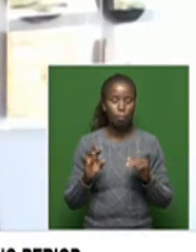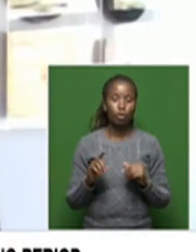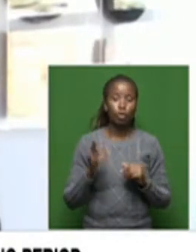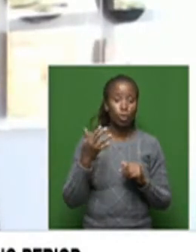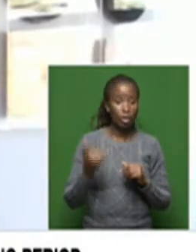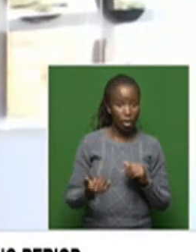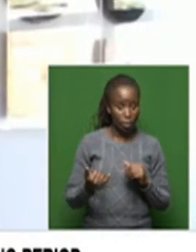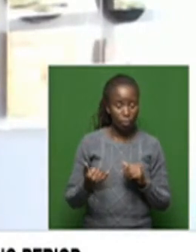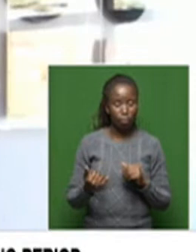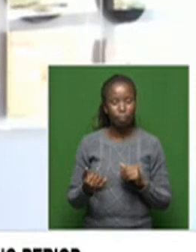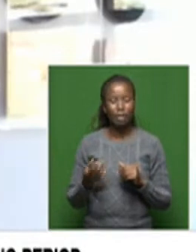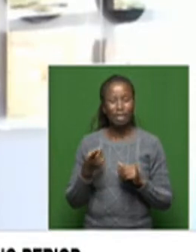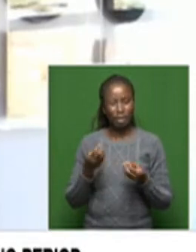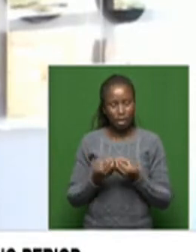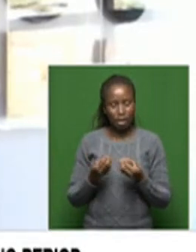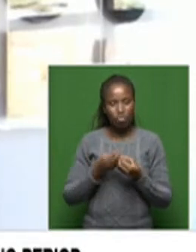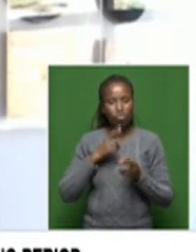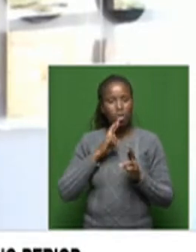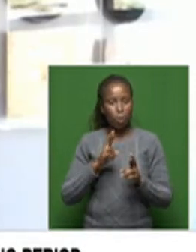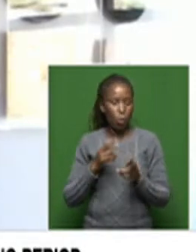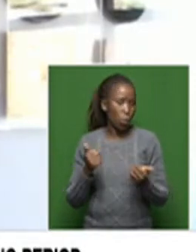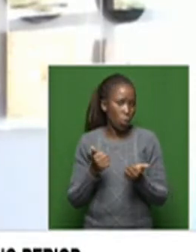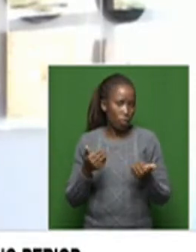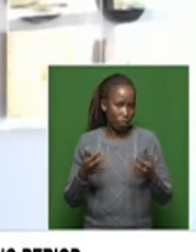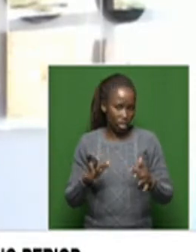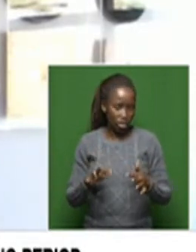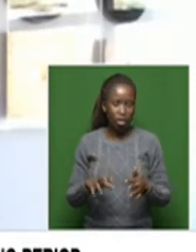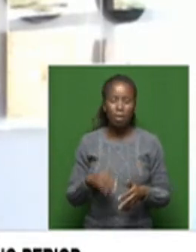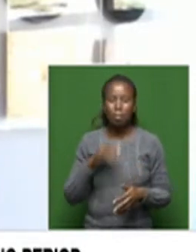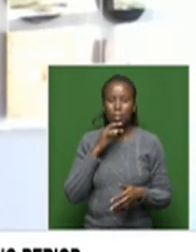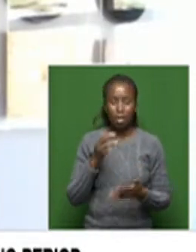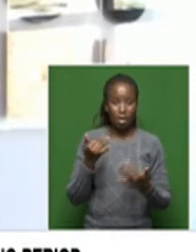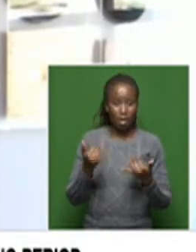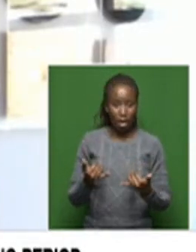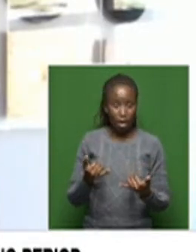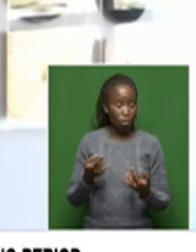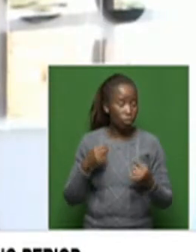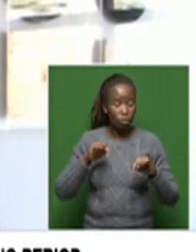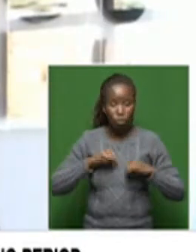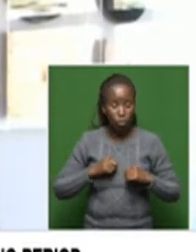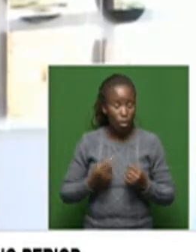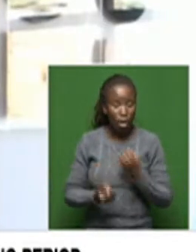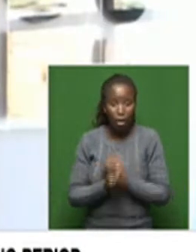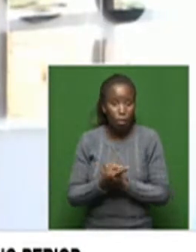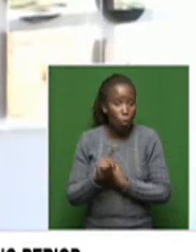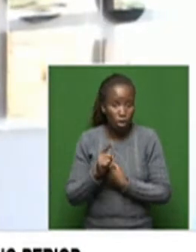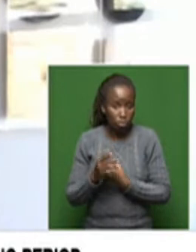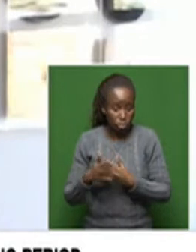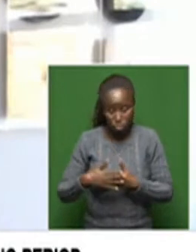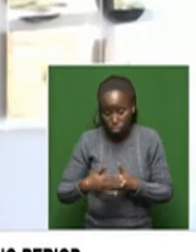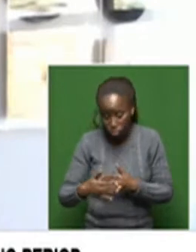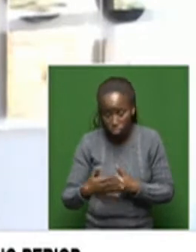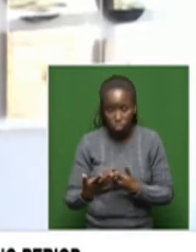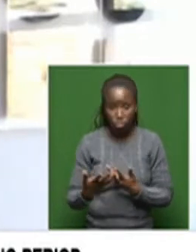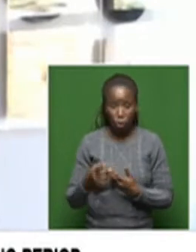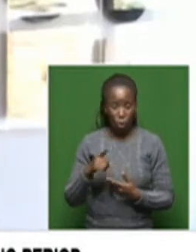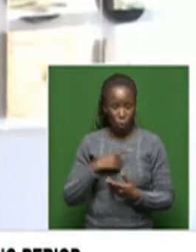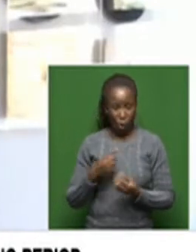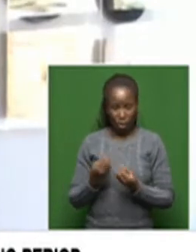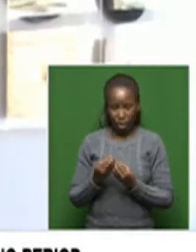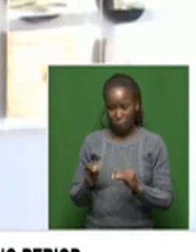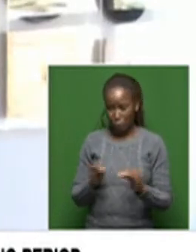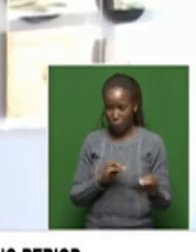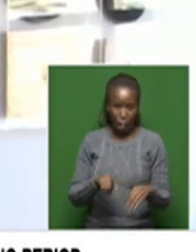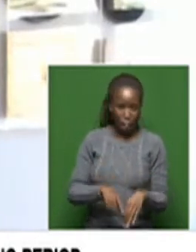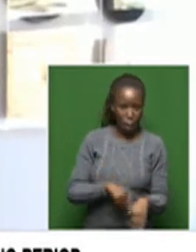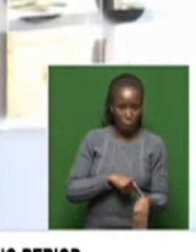just reported on here, which is, where are we in the pipeline? Explain why some things seem to be taking so long, and so on. But